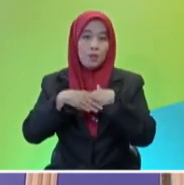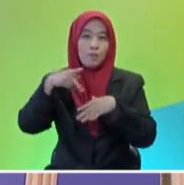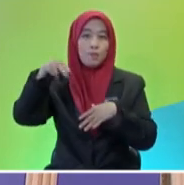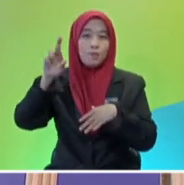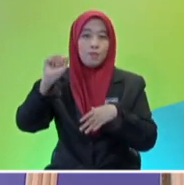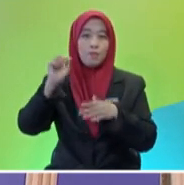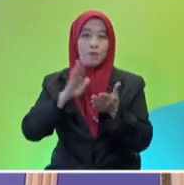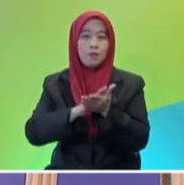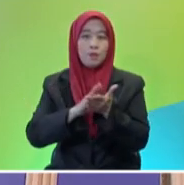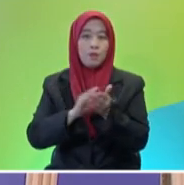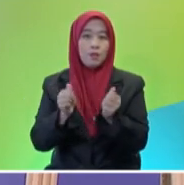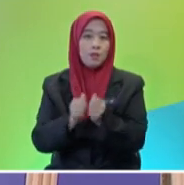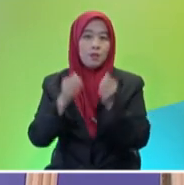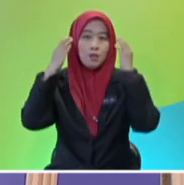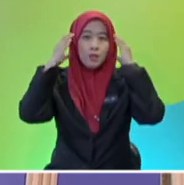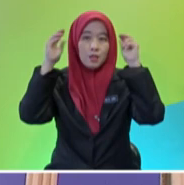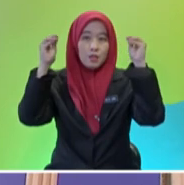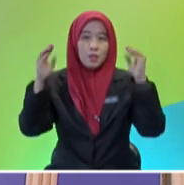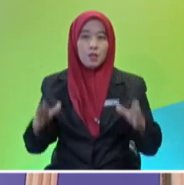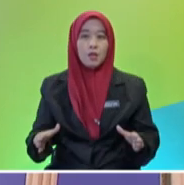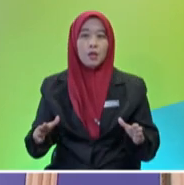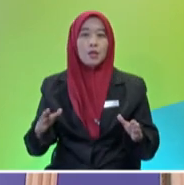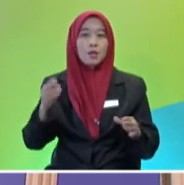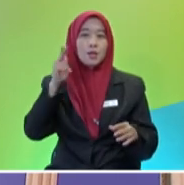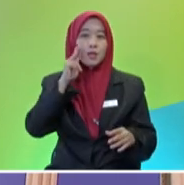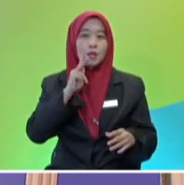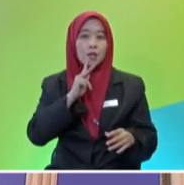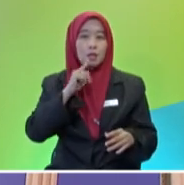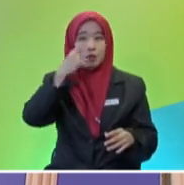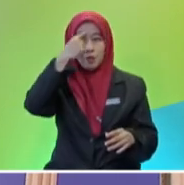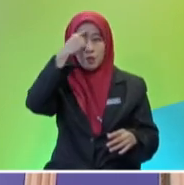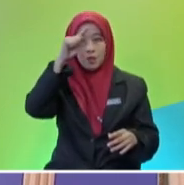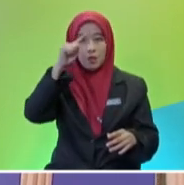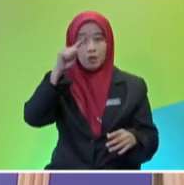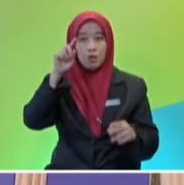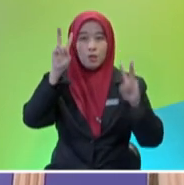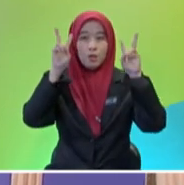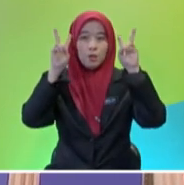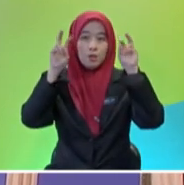today we're with teacher Krishna for our topic